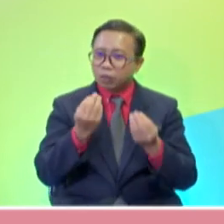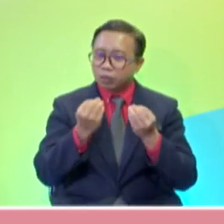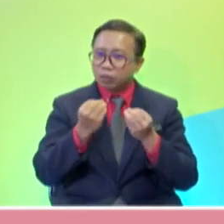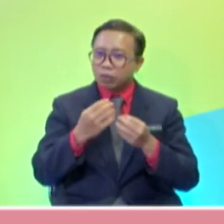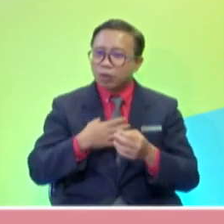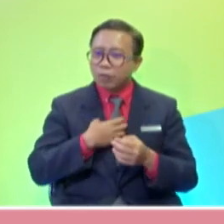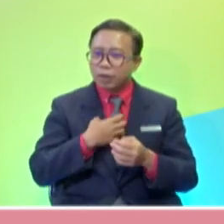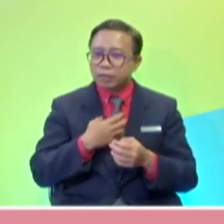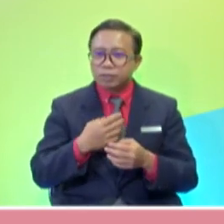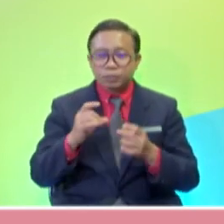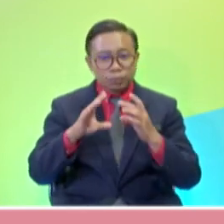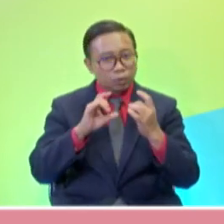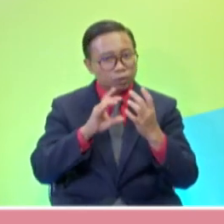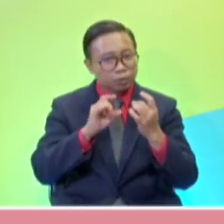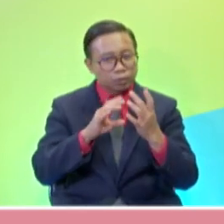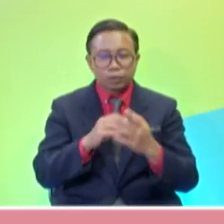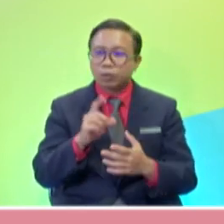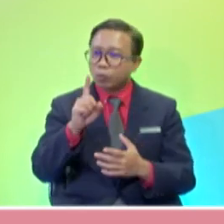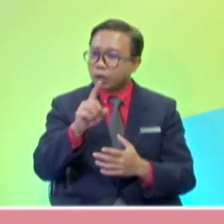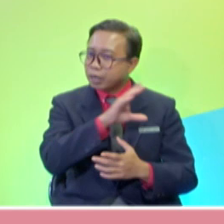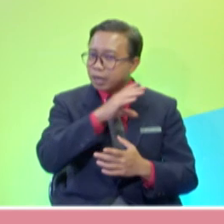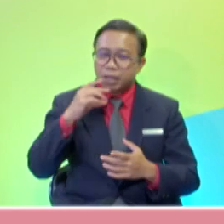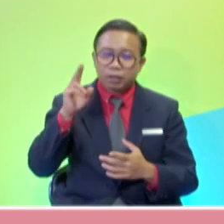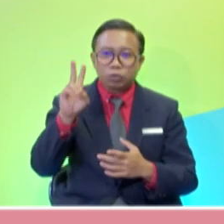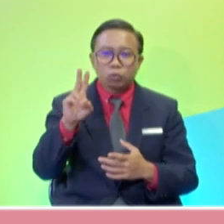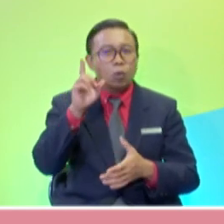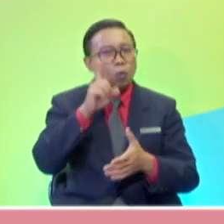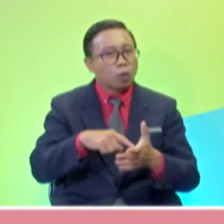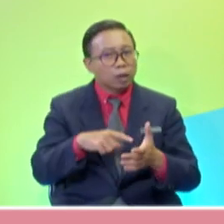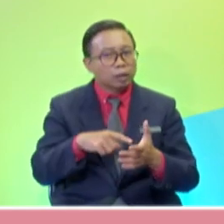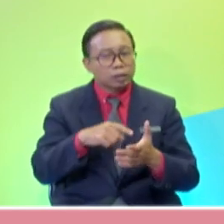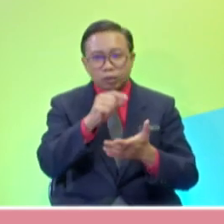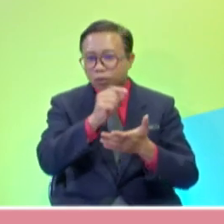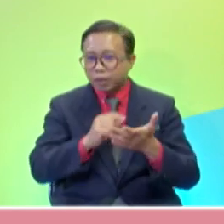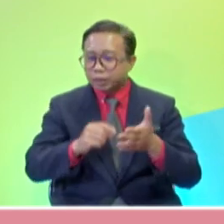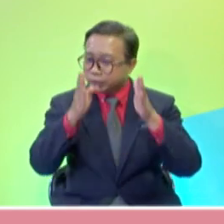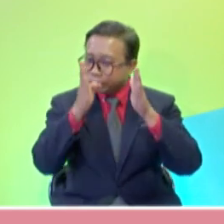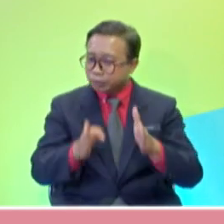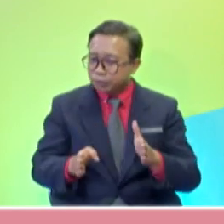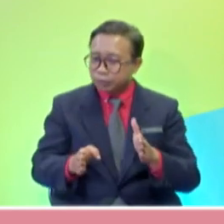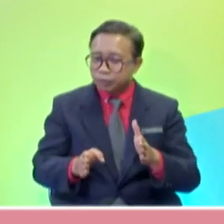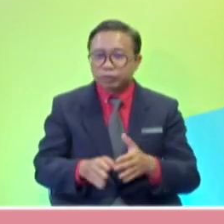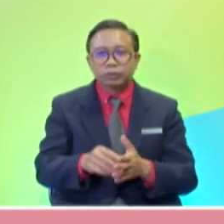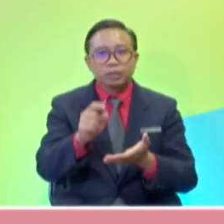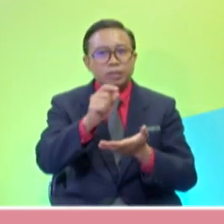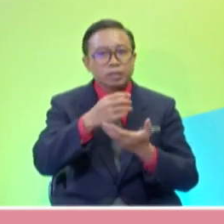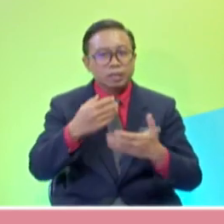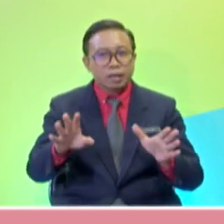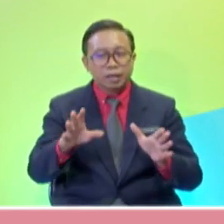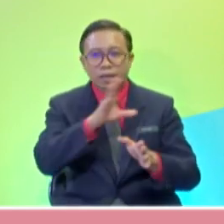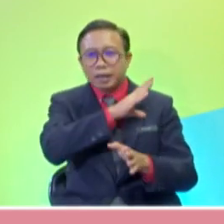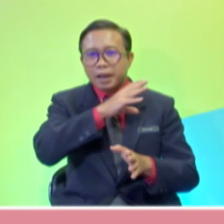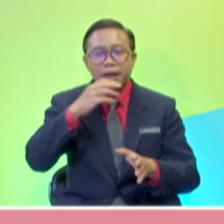responses for questions 1 and 2. What has the writer already done?